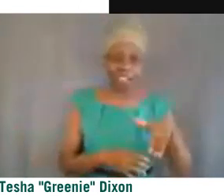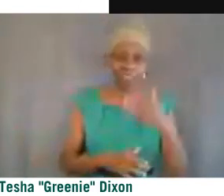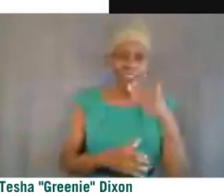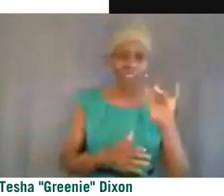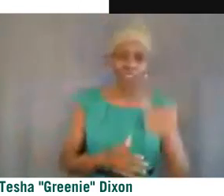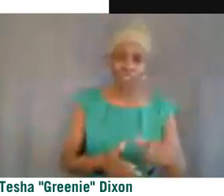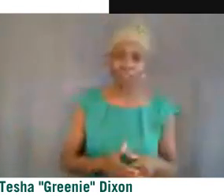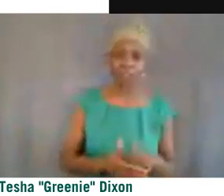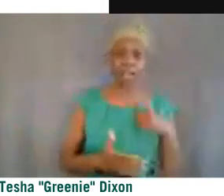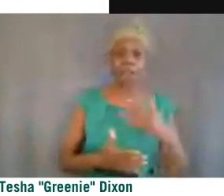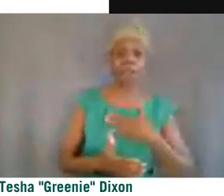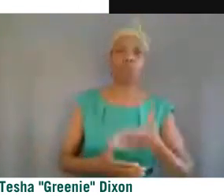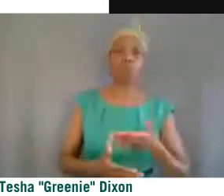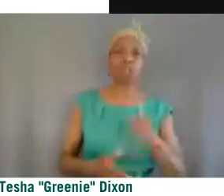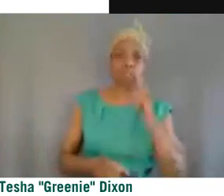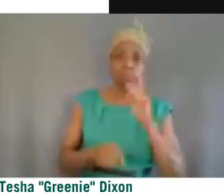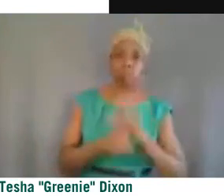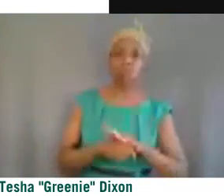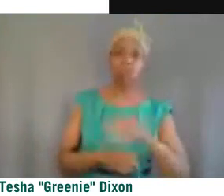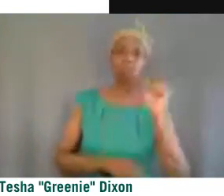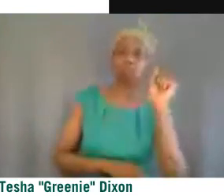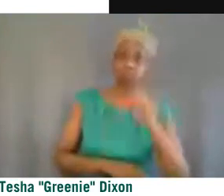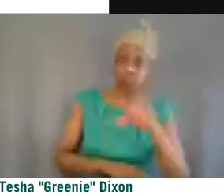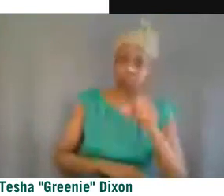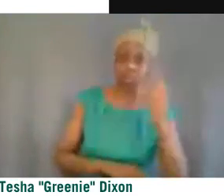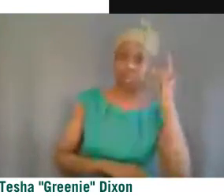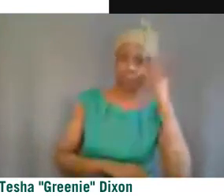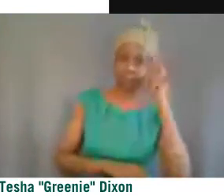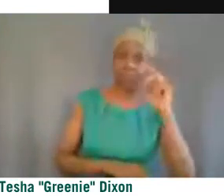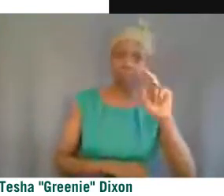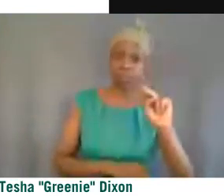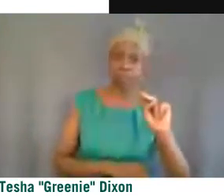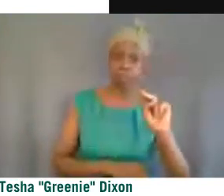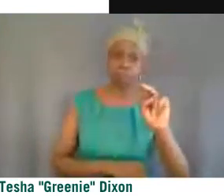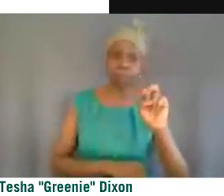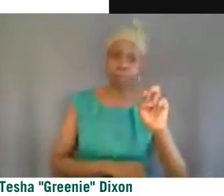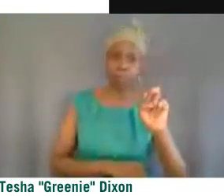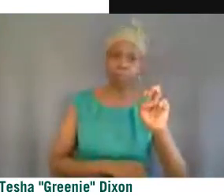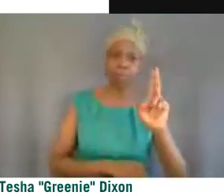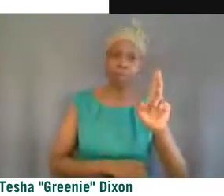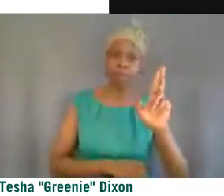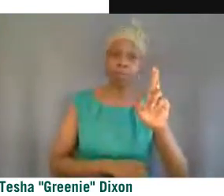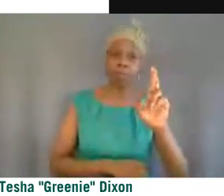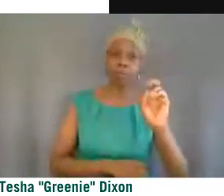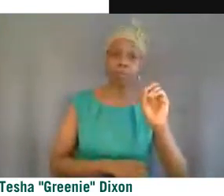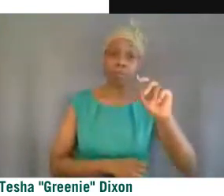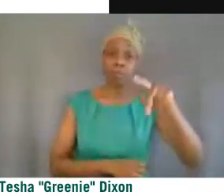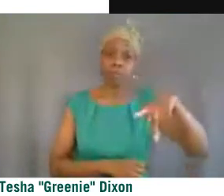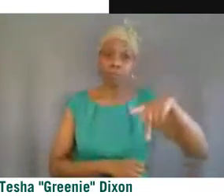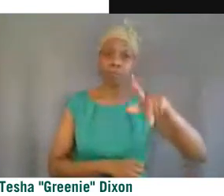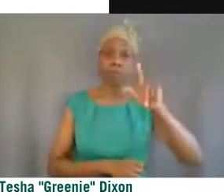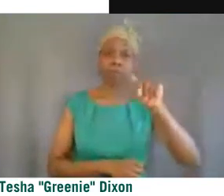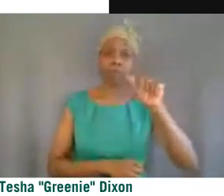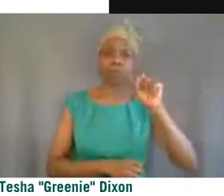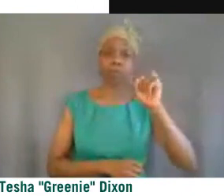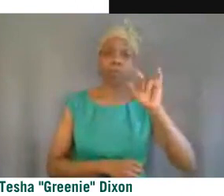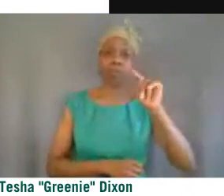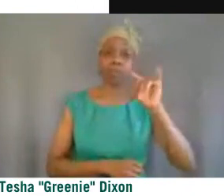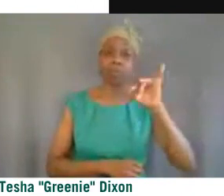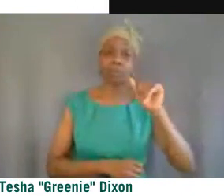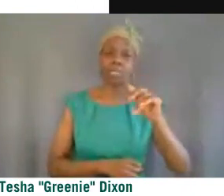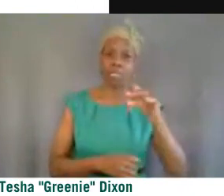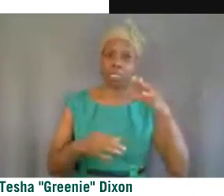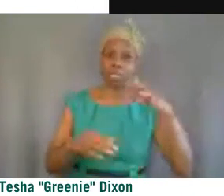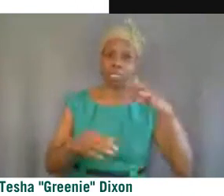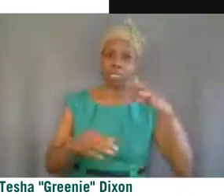willing to commit to yes. I think that neuroplasticity is an available thing as folks grow into adulthood,